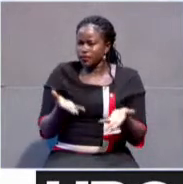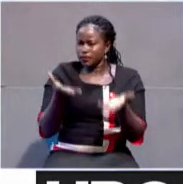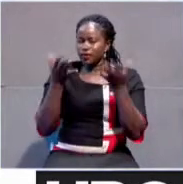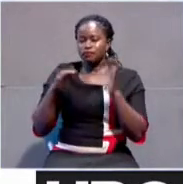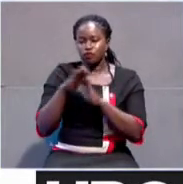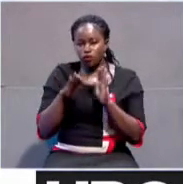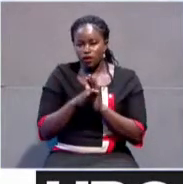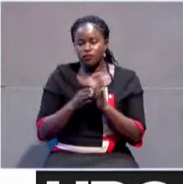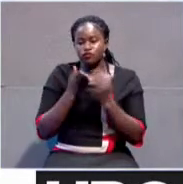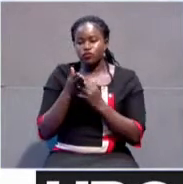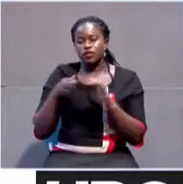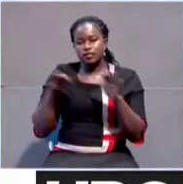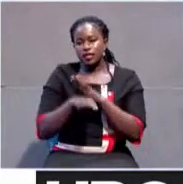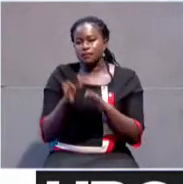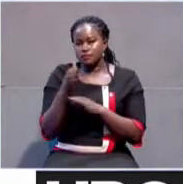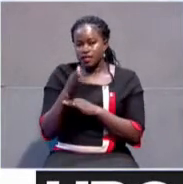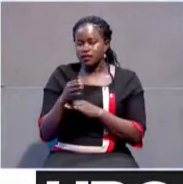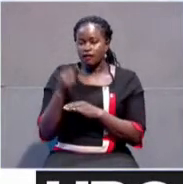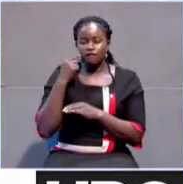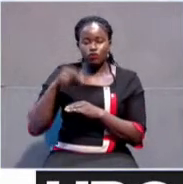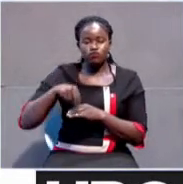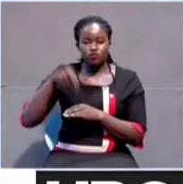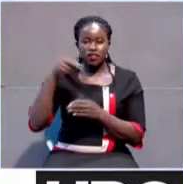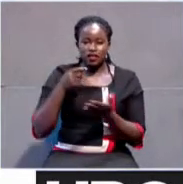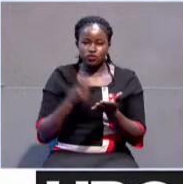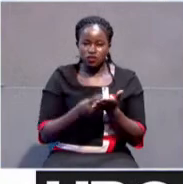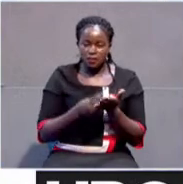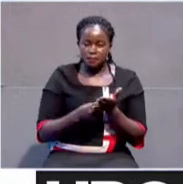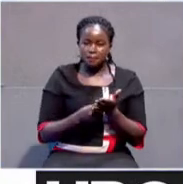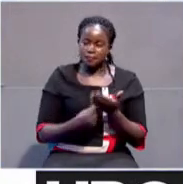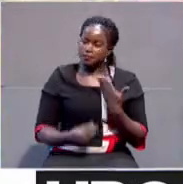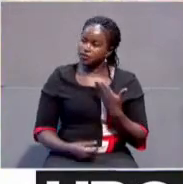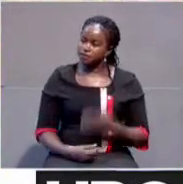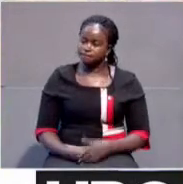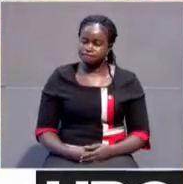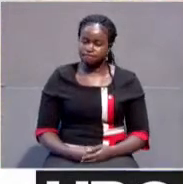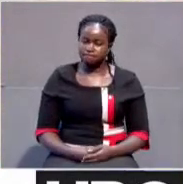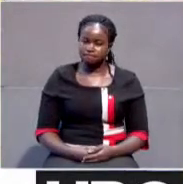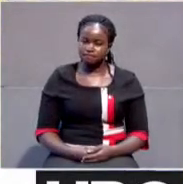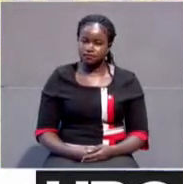the State Minister for Northern Uganda, Grace Trinchwini.